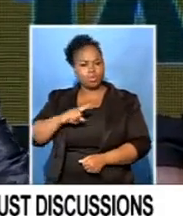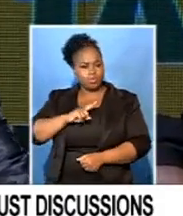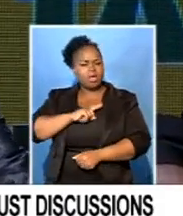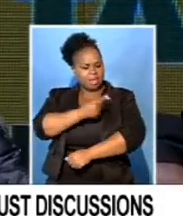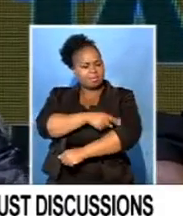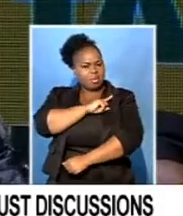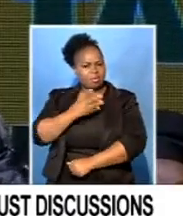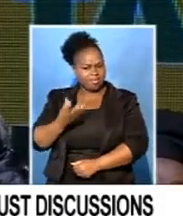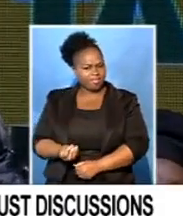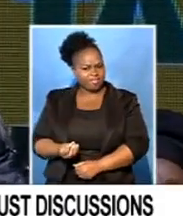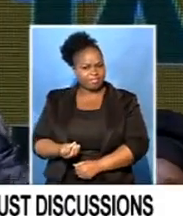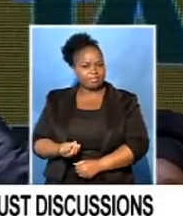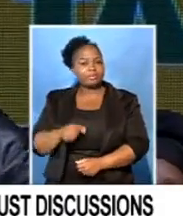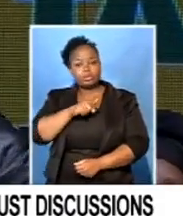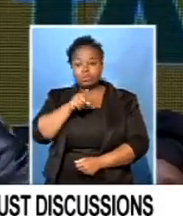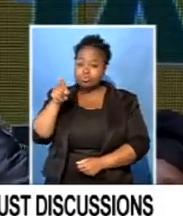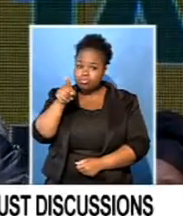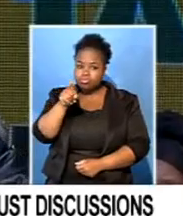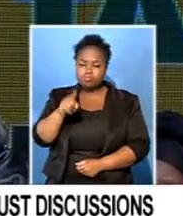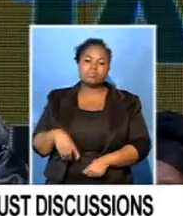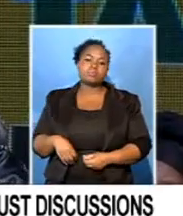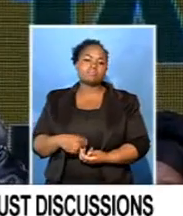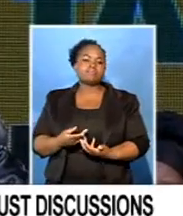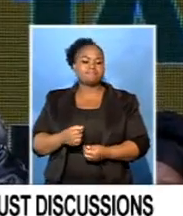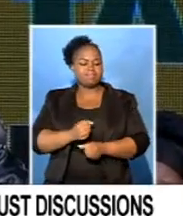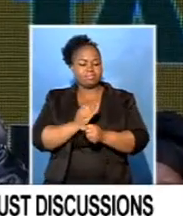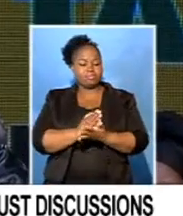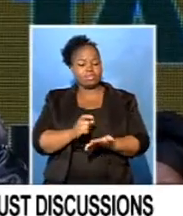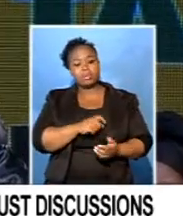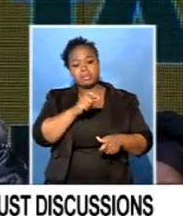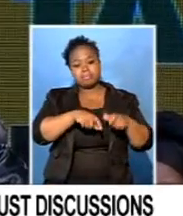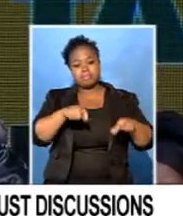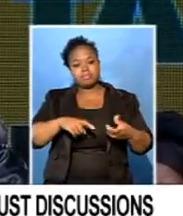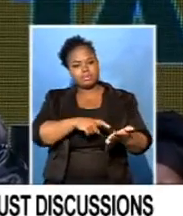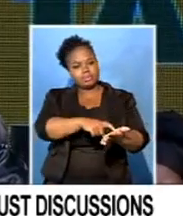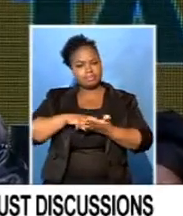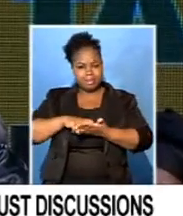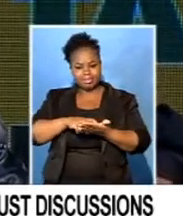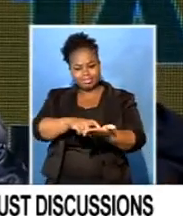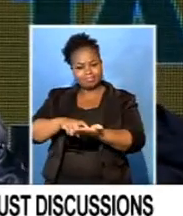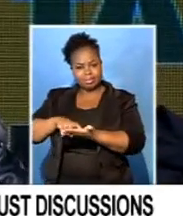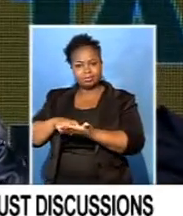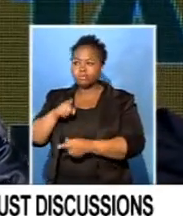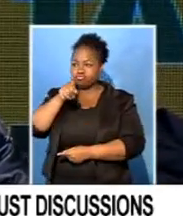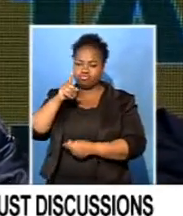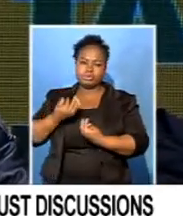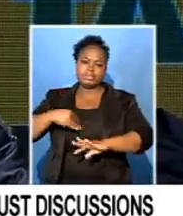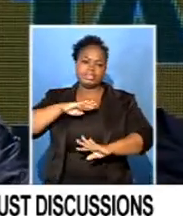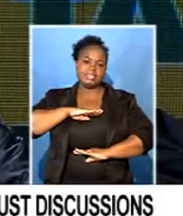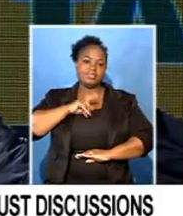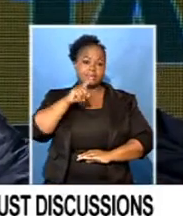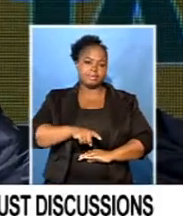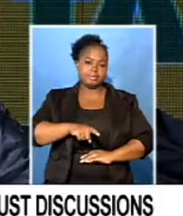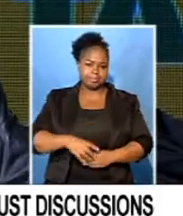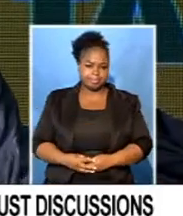have to satisfy the various demands of the masses of our people."